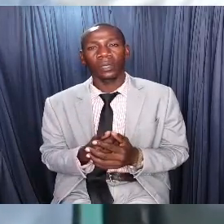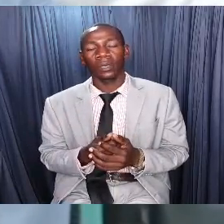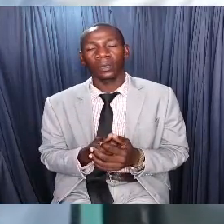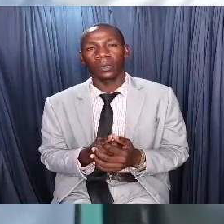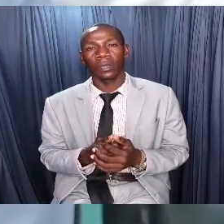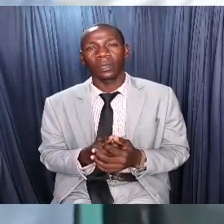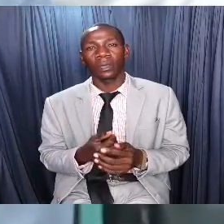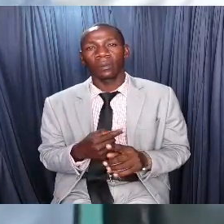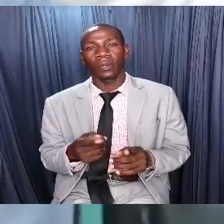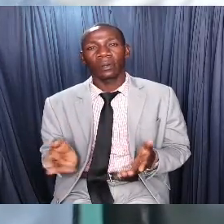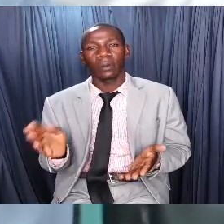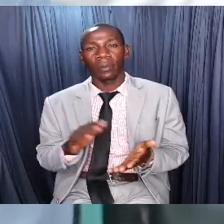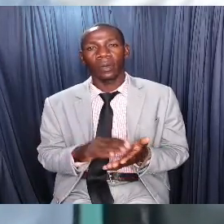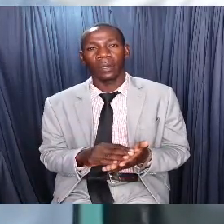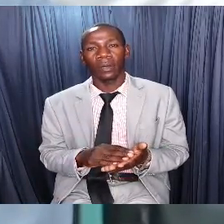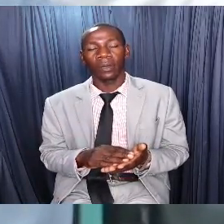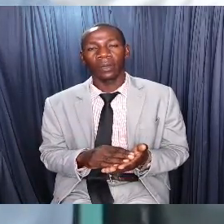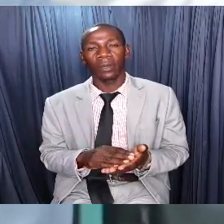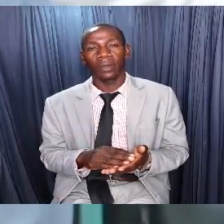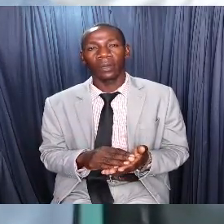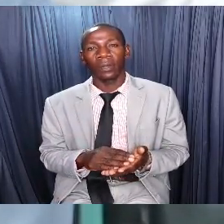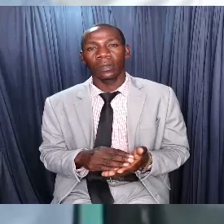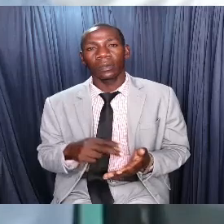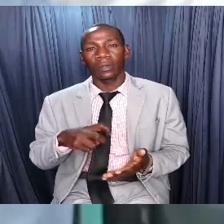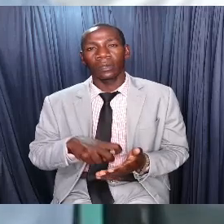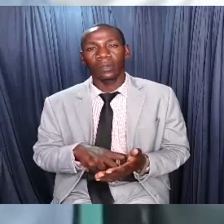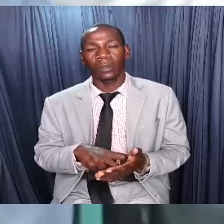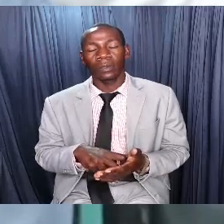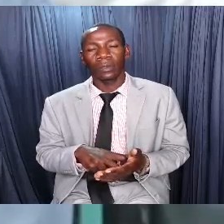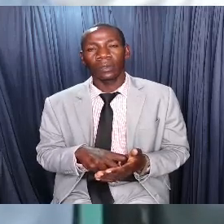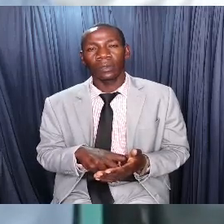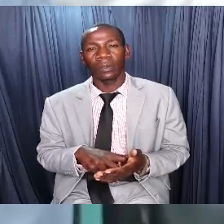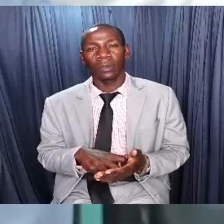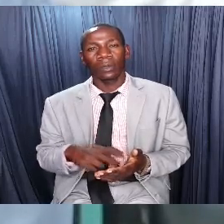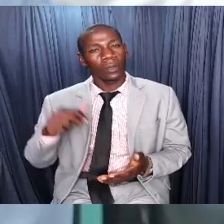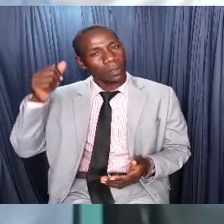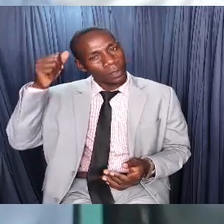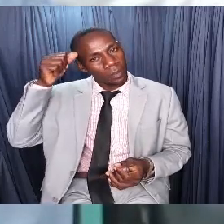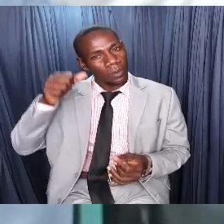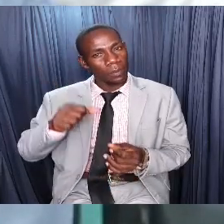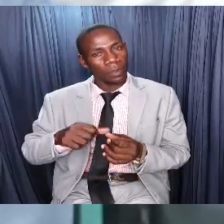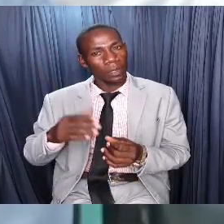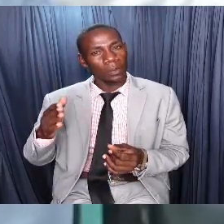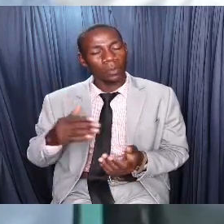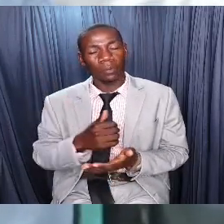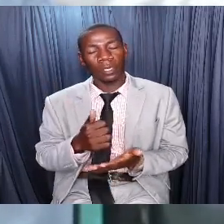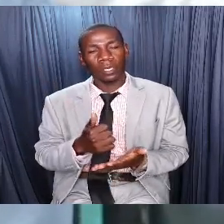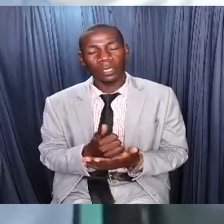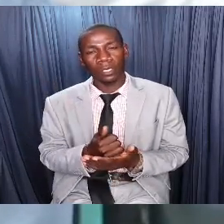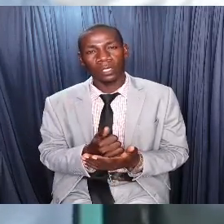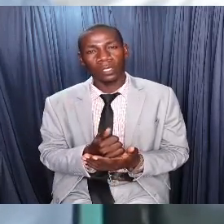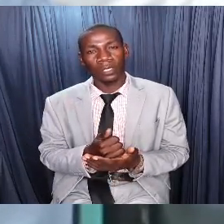tu. He'll be back. Kwa magotini. On knees. Namkumbuka tu. You remember him? Bwana Yesu asifiwe sana.